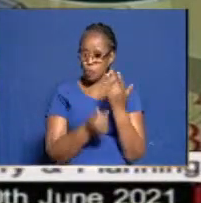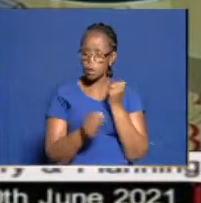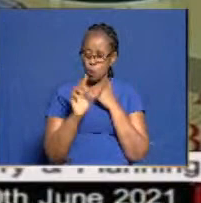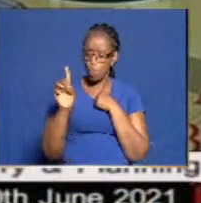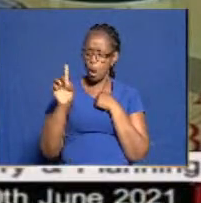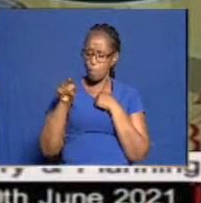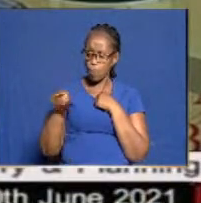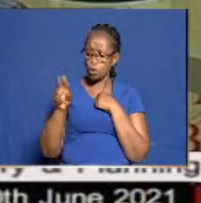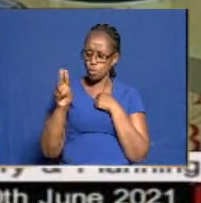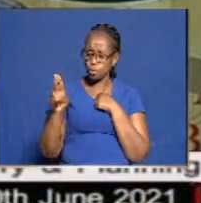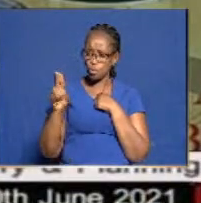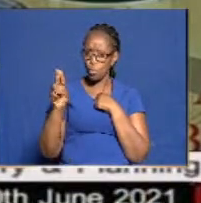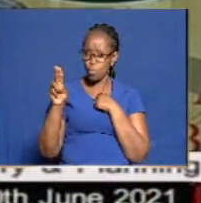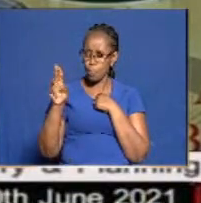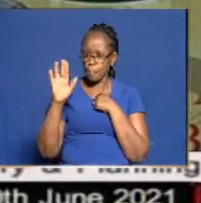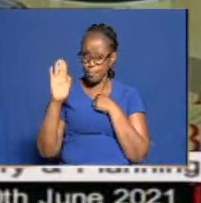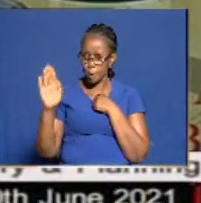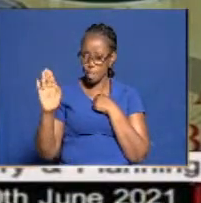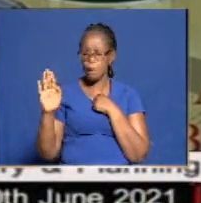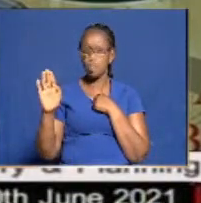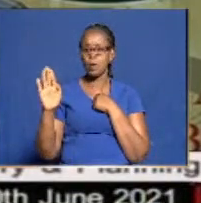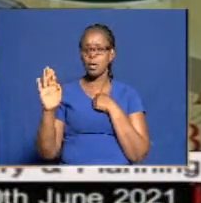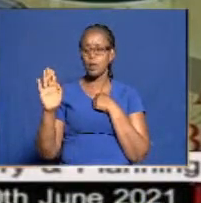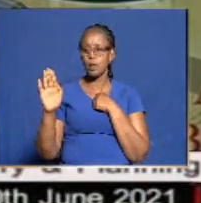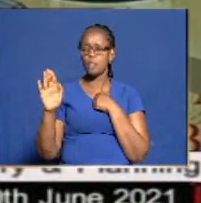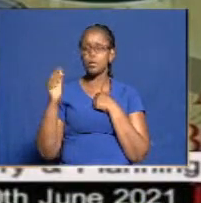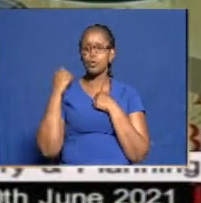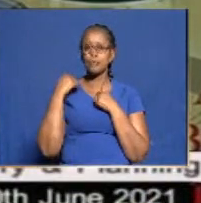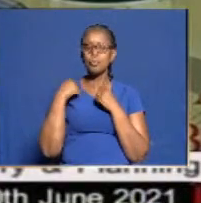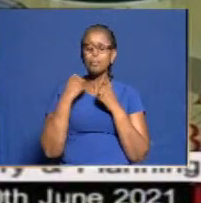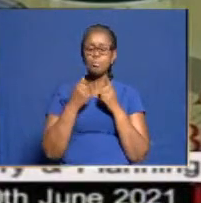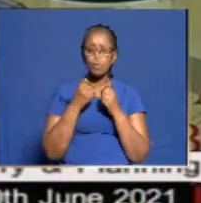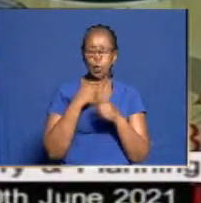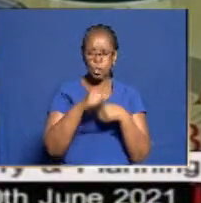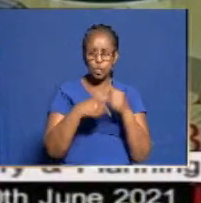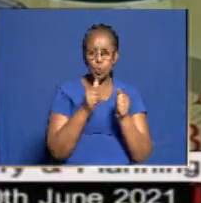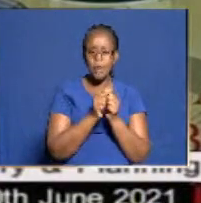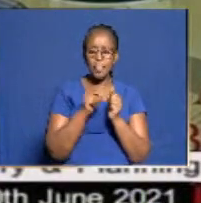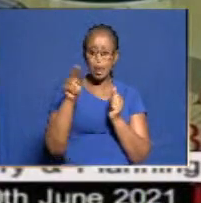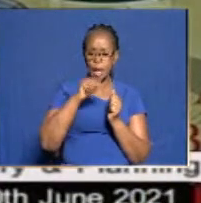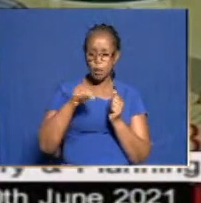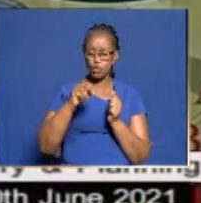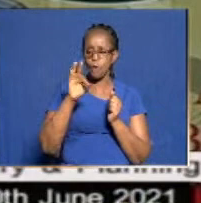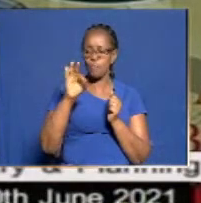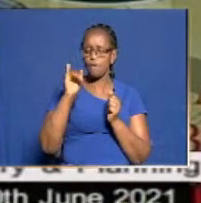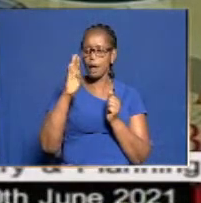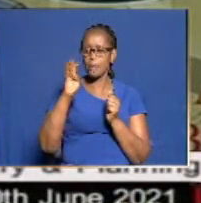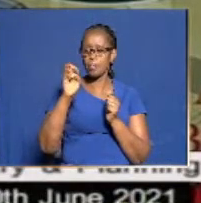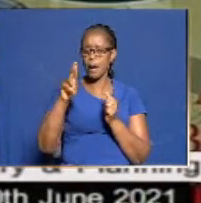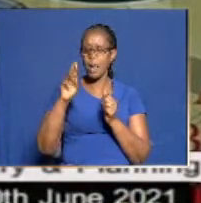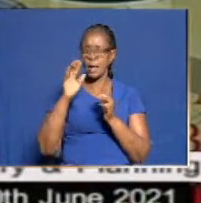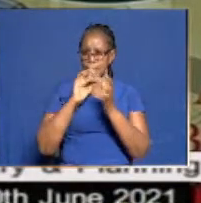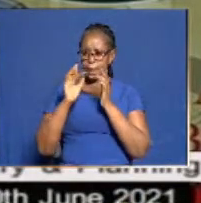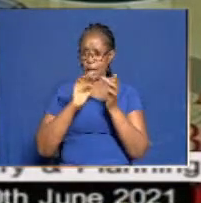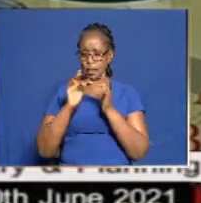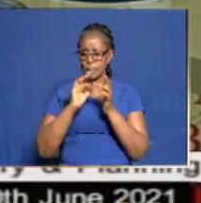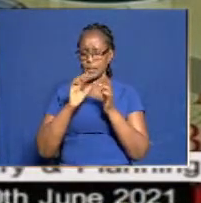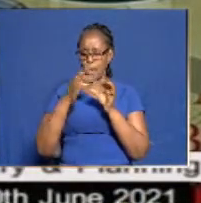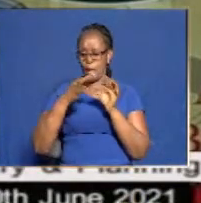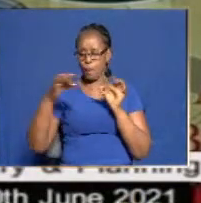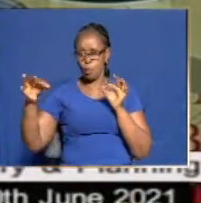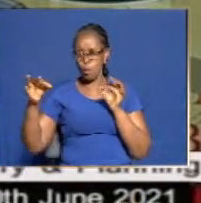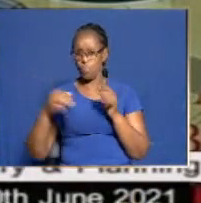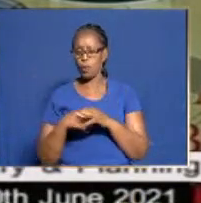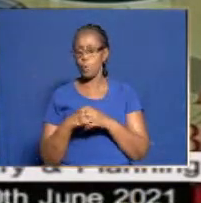₦1.2 billion for maintenance and rehabilitation of National Optic Fiber Backbone Phase 2 expansion cable, ₦1.1 billion for installation